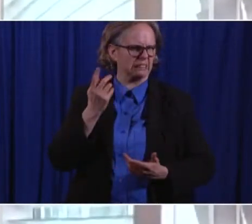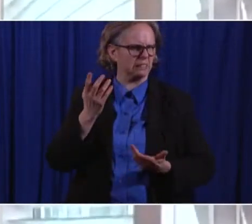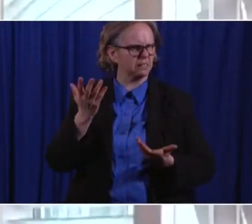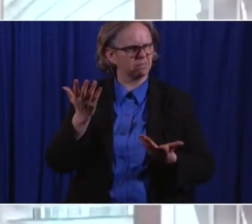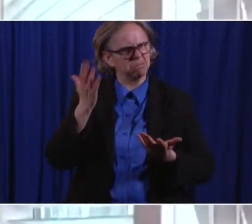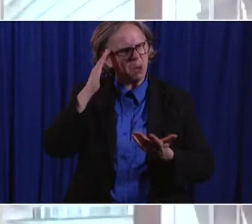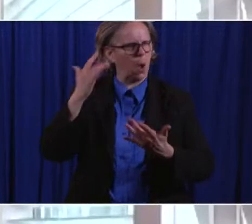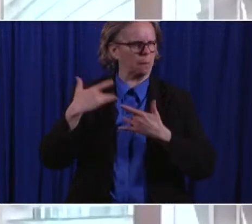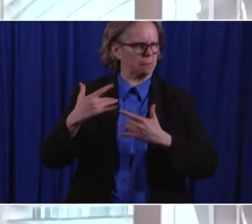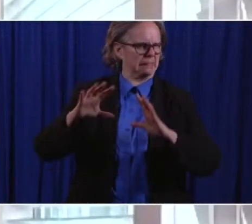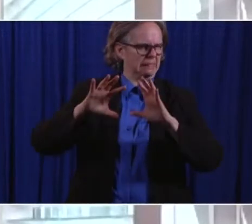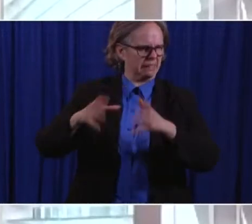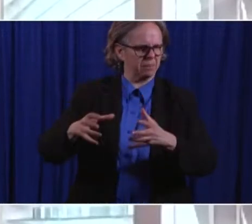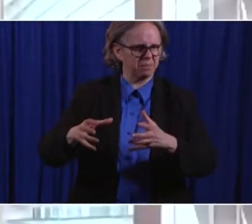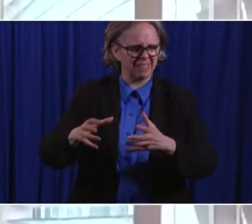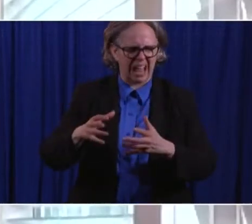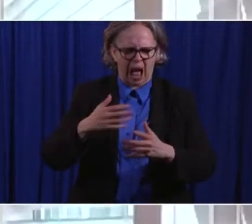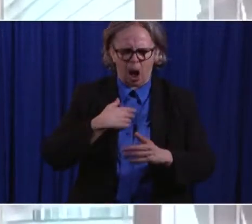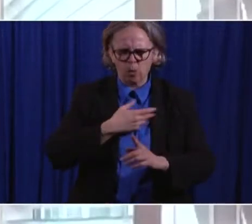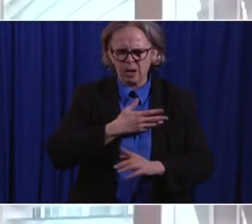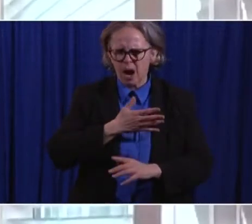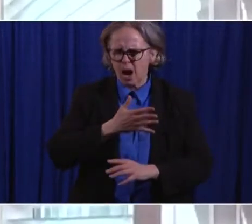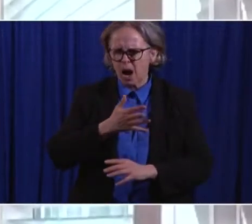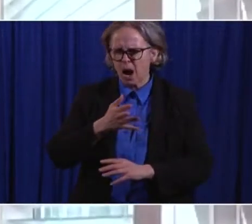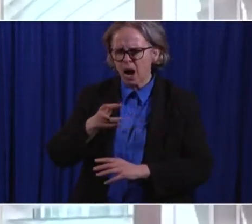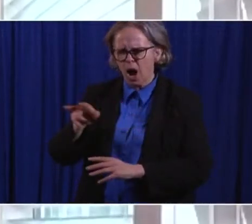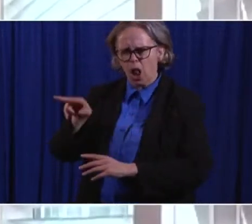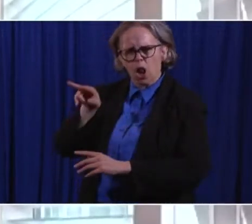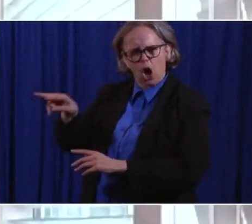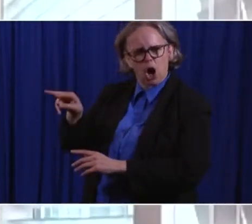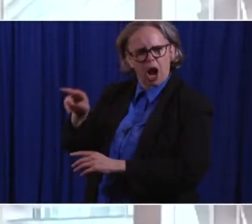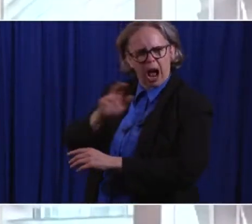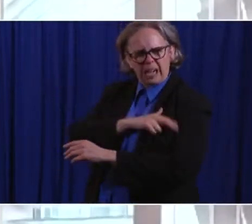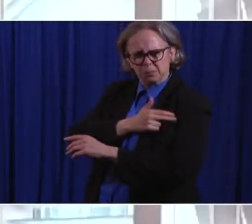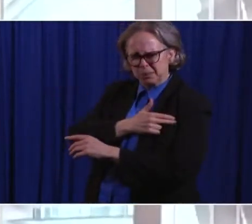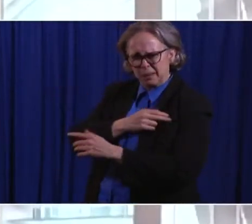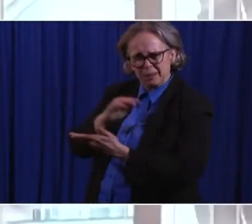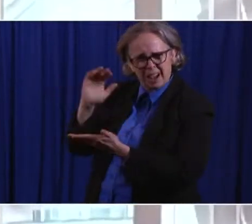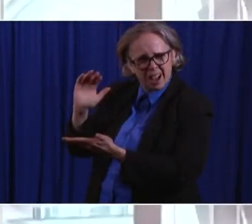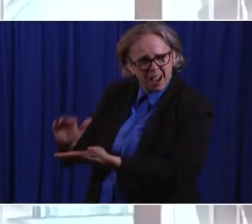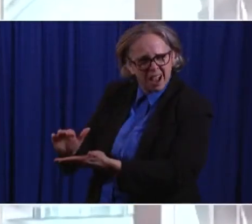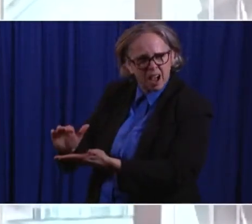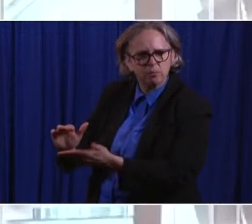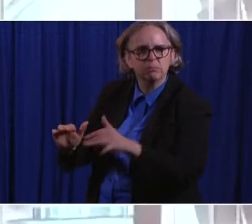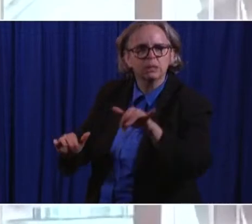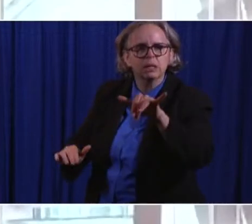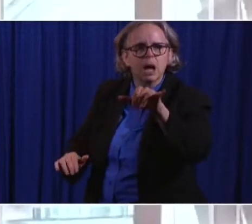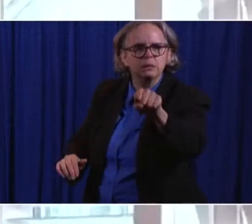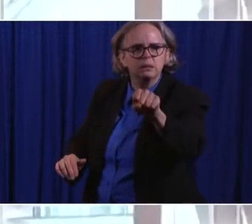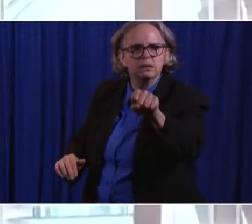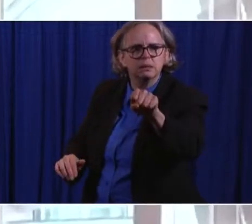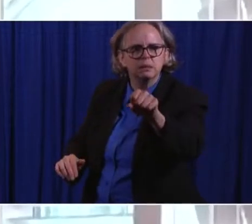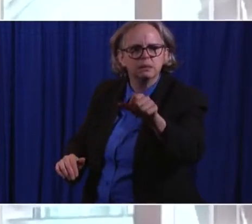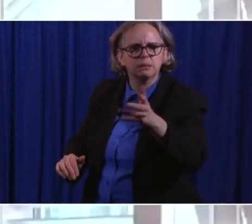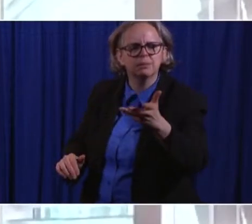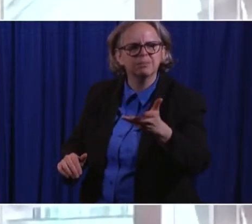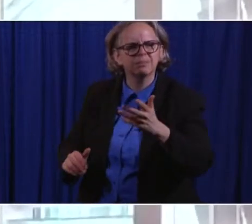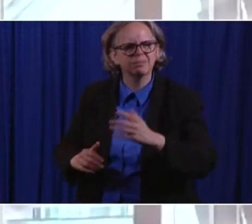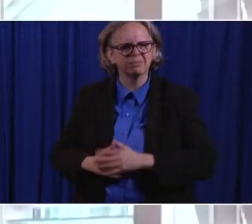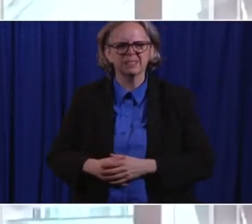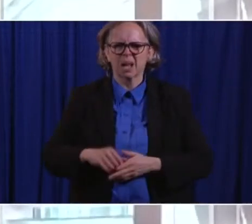answer is yes. We've seen the percent of people who are hospitalized above the age of